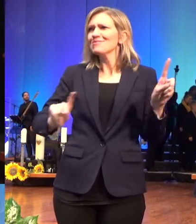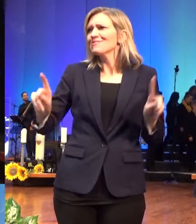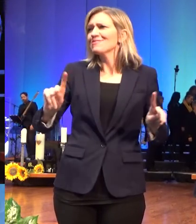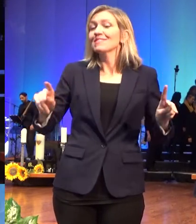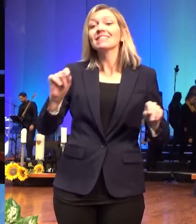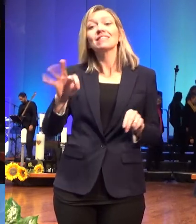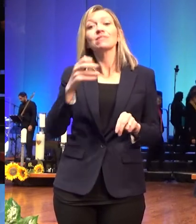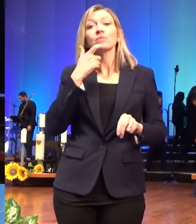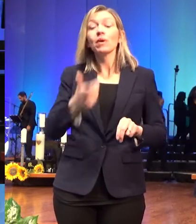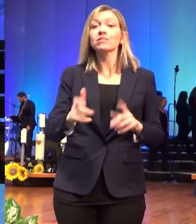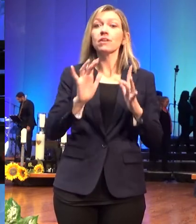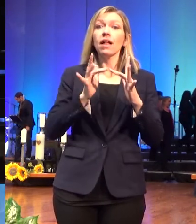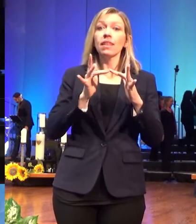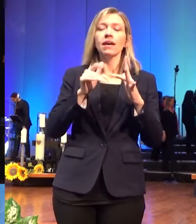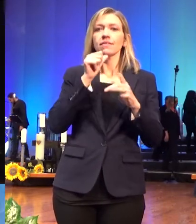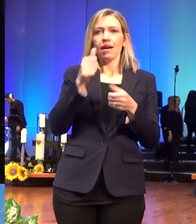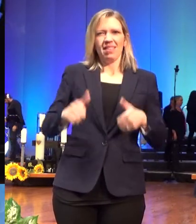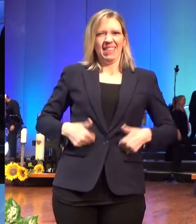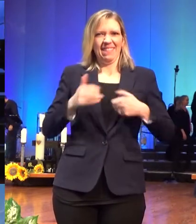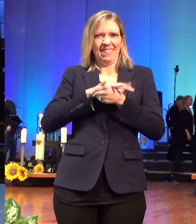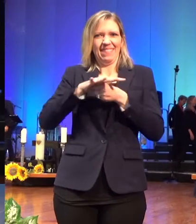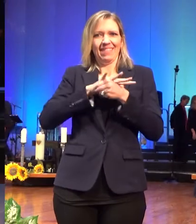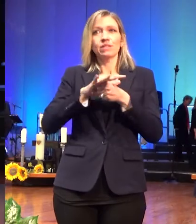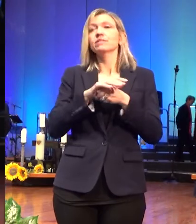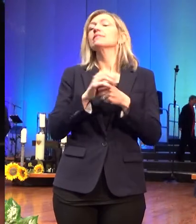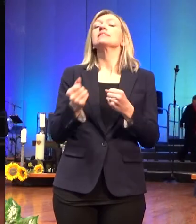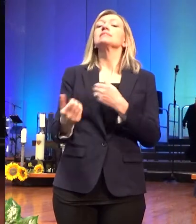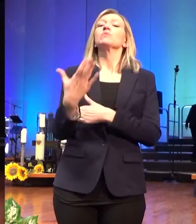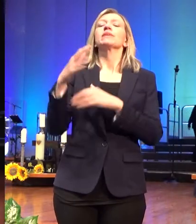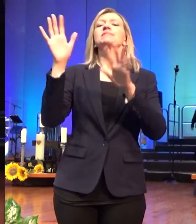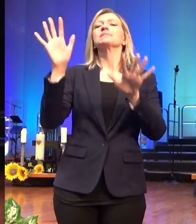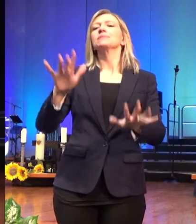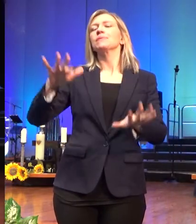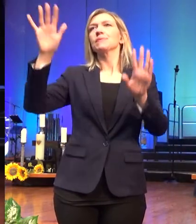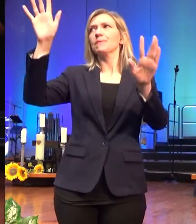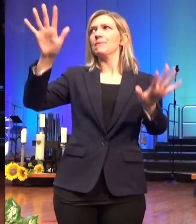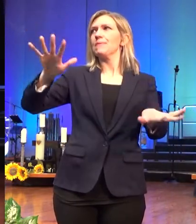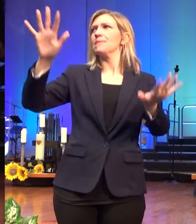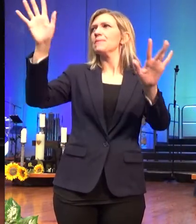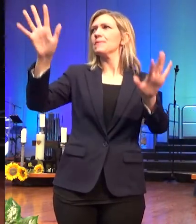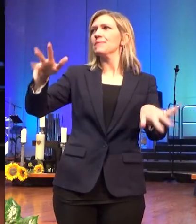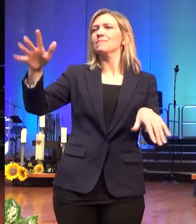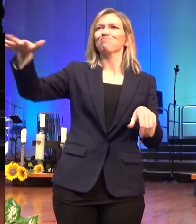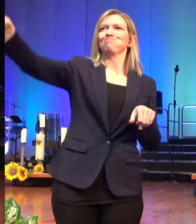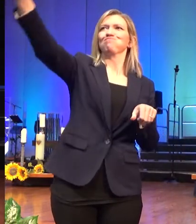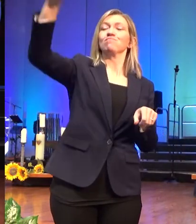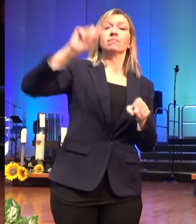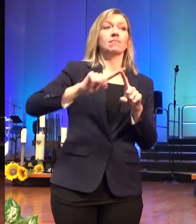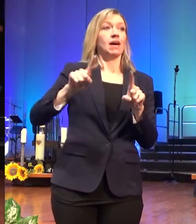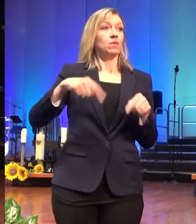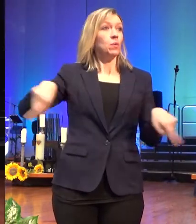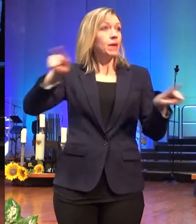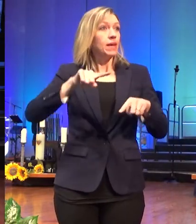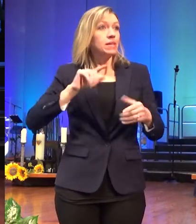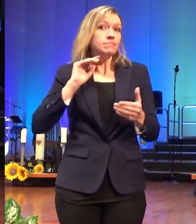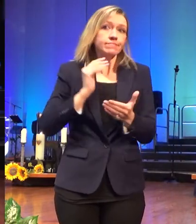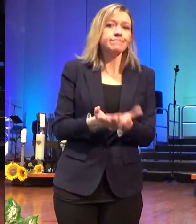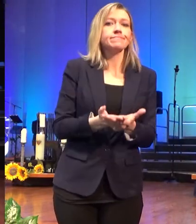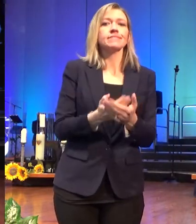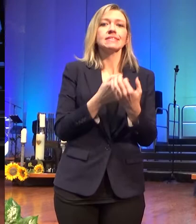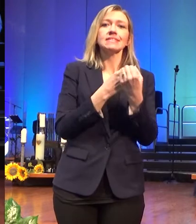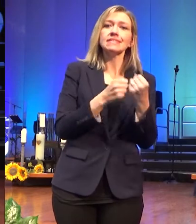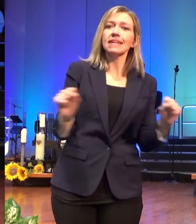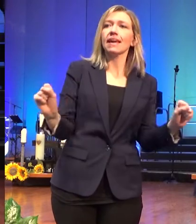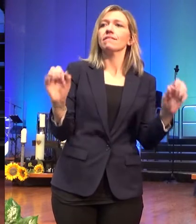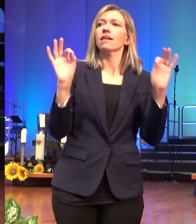you're watching online and you're not local this morning, it's a snowy morning out there, but we all made it here safely